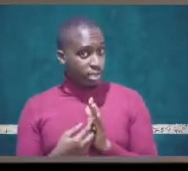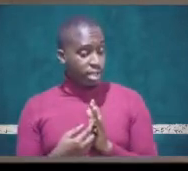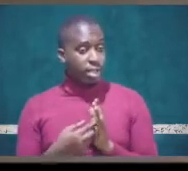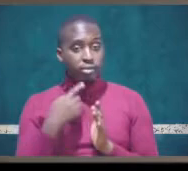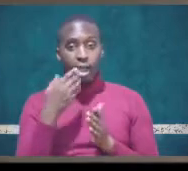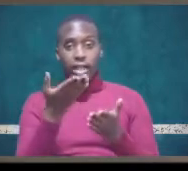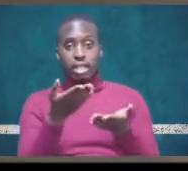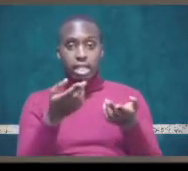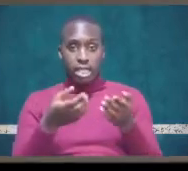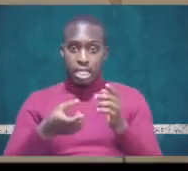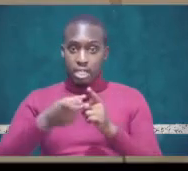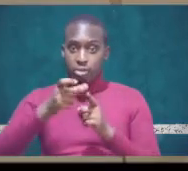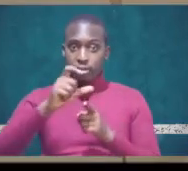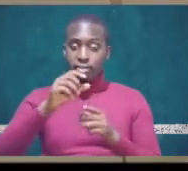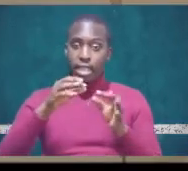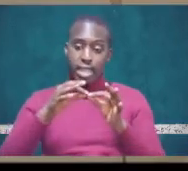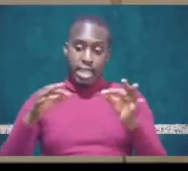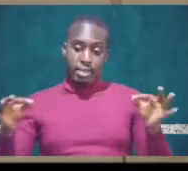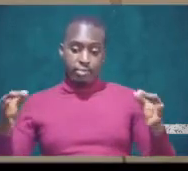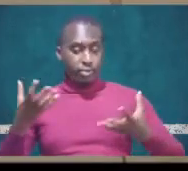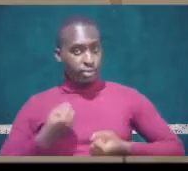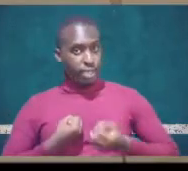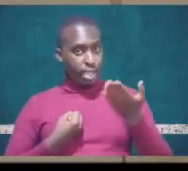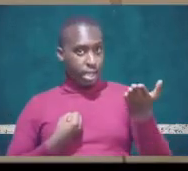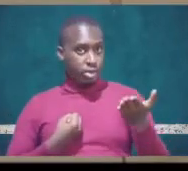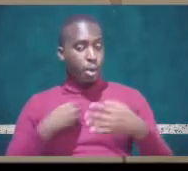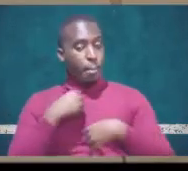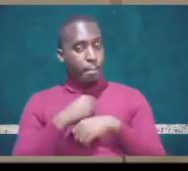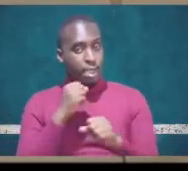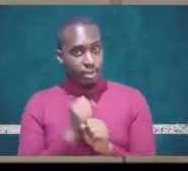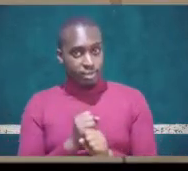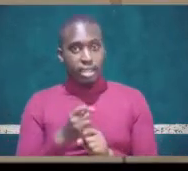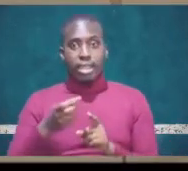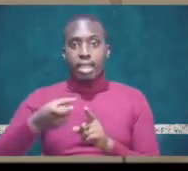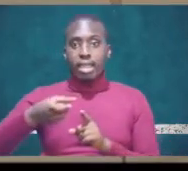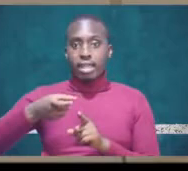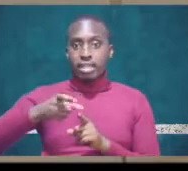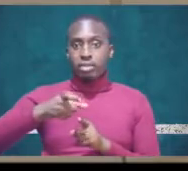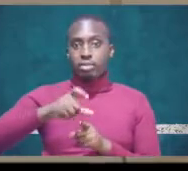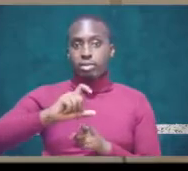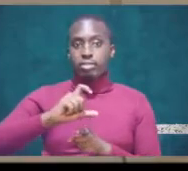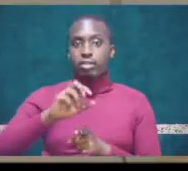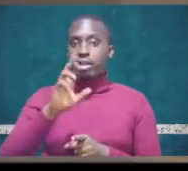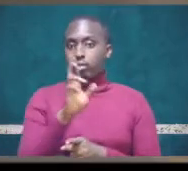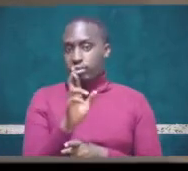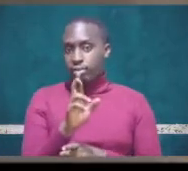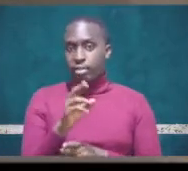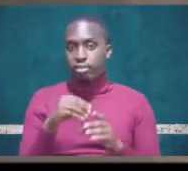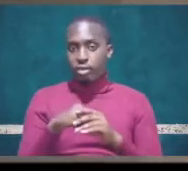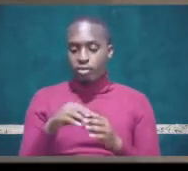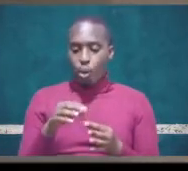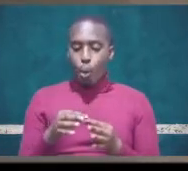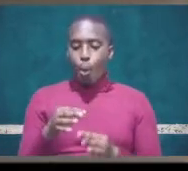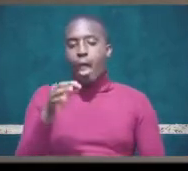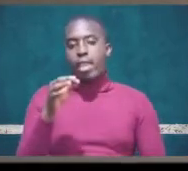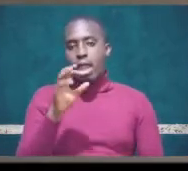an increase of this length that we have here, which makes an increase of the resistance of the wire,